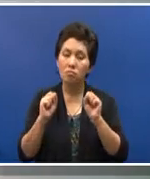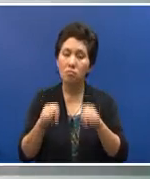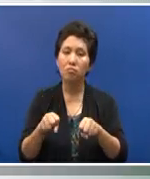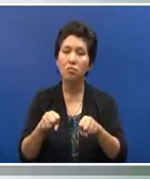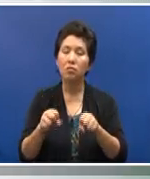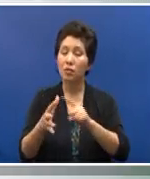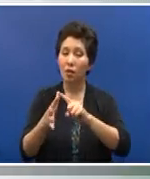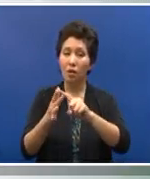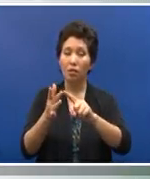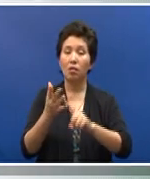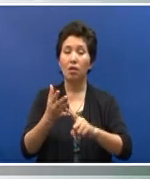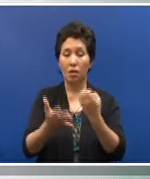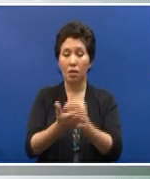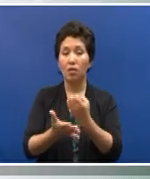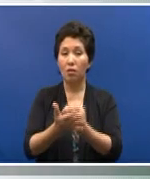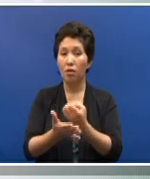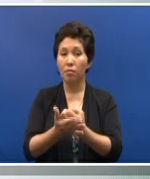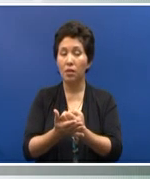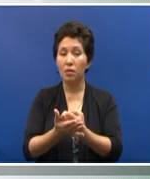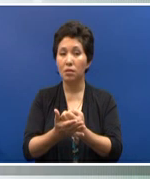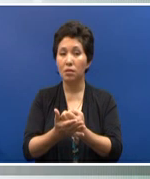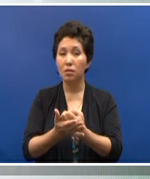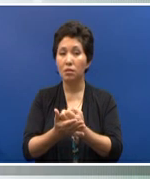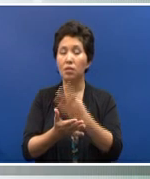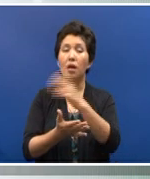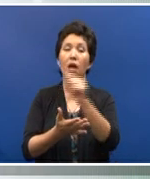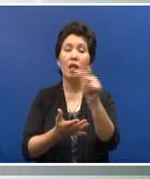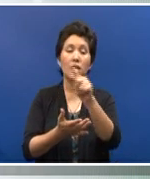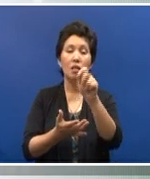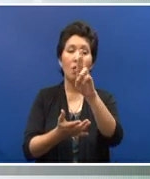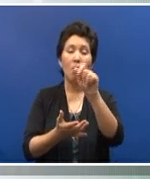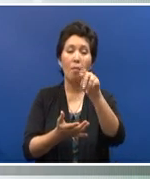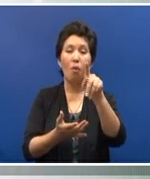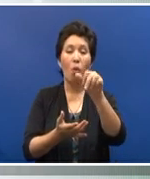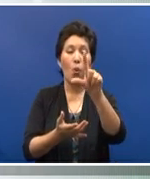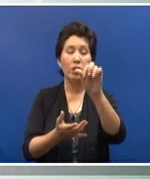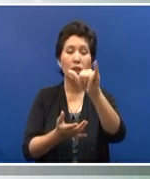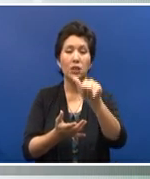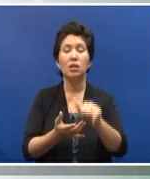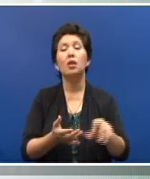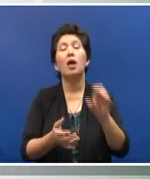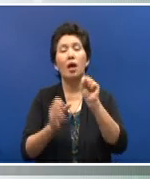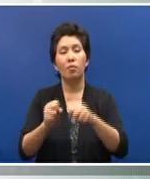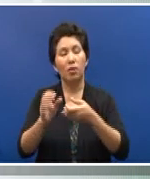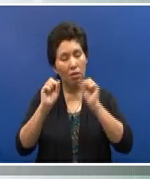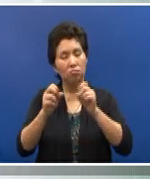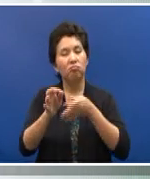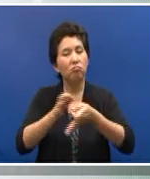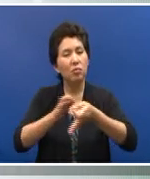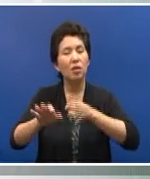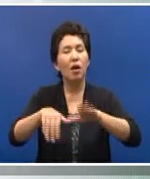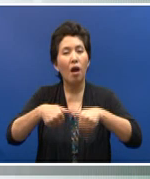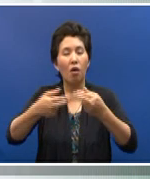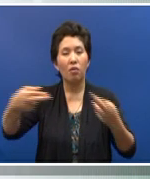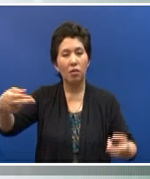distinguish between economics and economic anthropology, and then you should be able to explain how